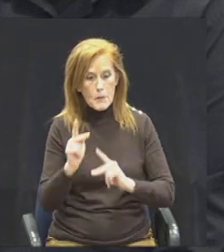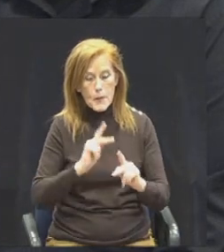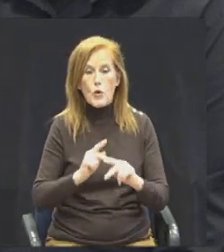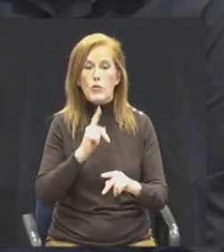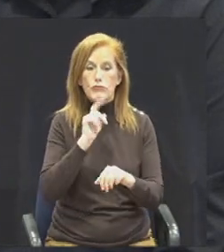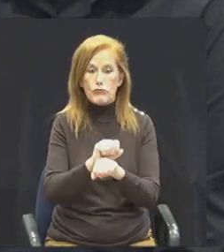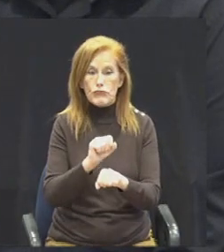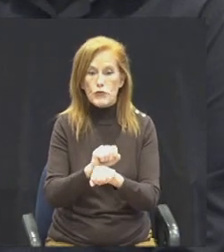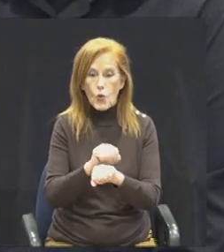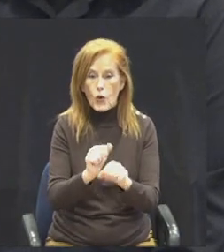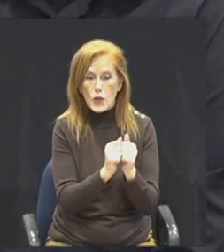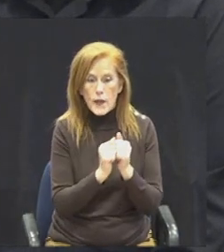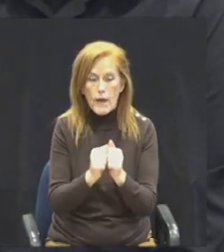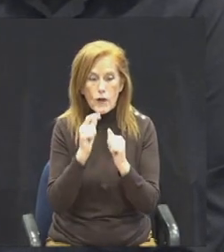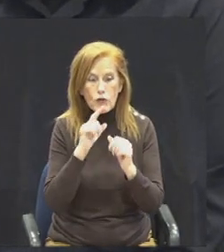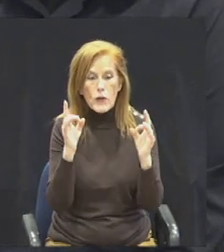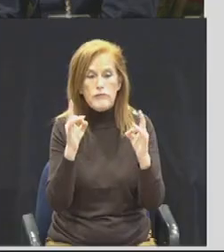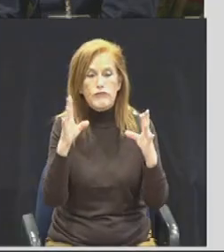having a discussion.